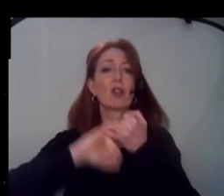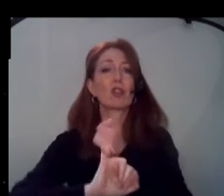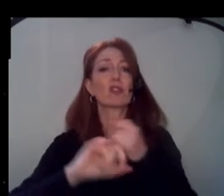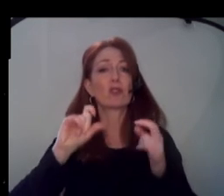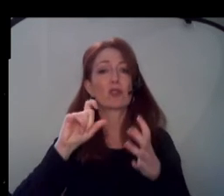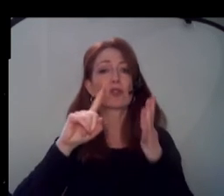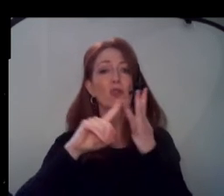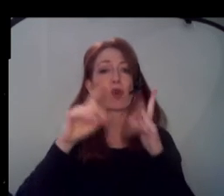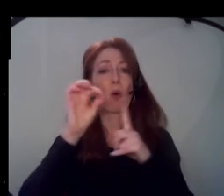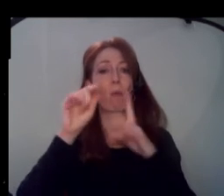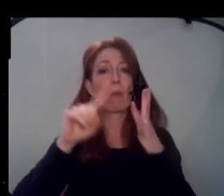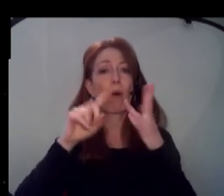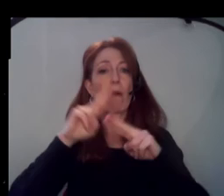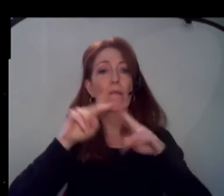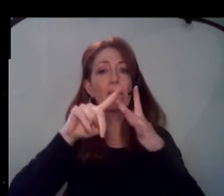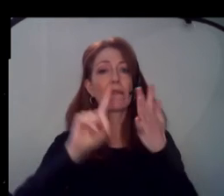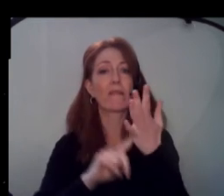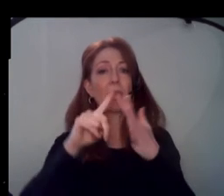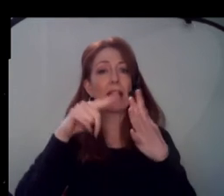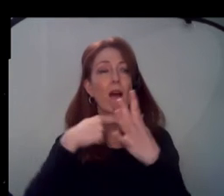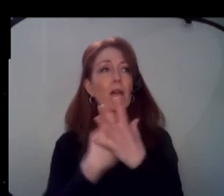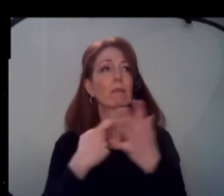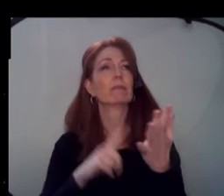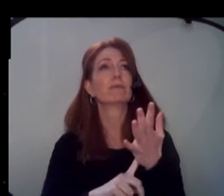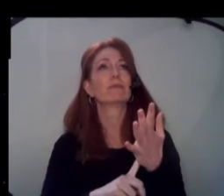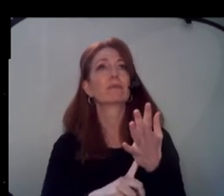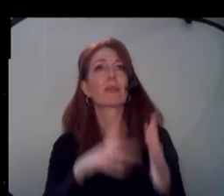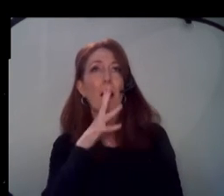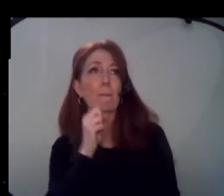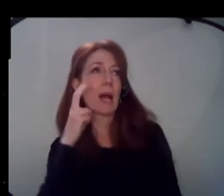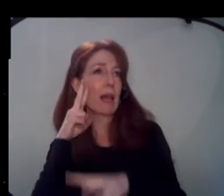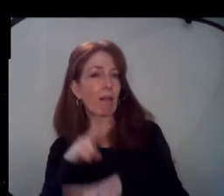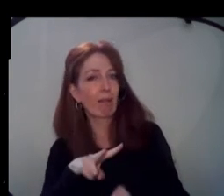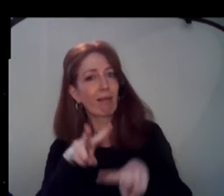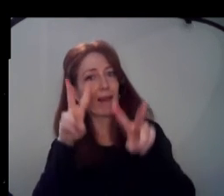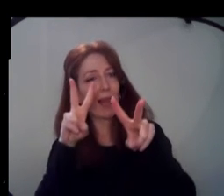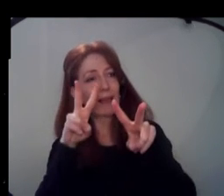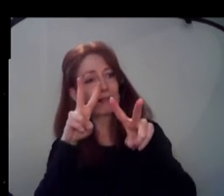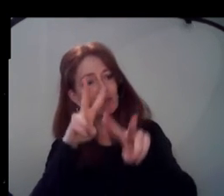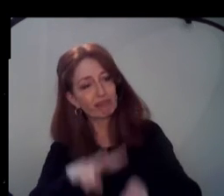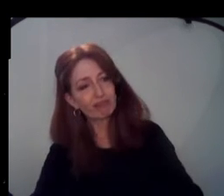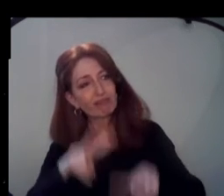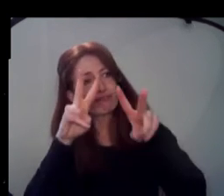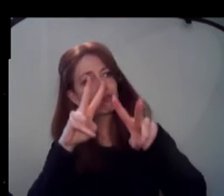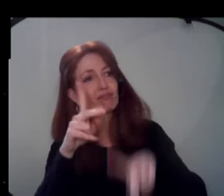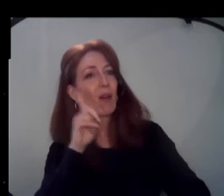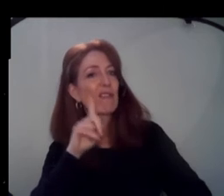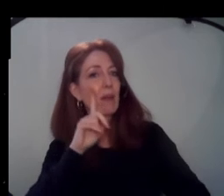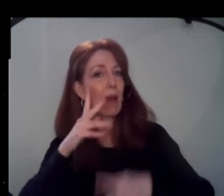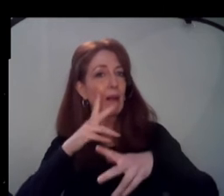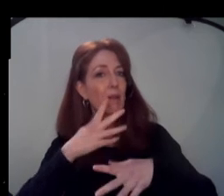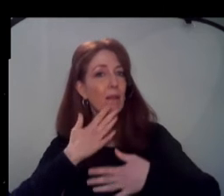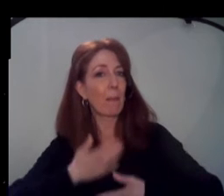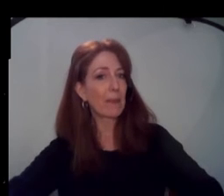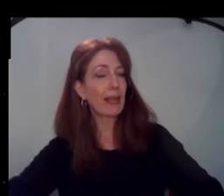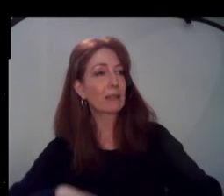describe the male gaze, the aestheticizing of the male gaze over the naked female form. And when I have to embark upon